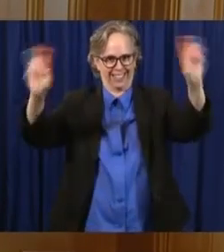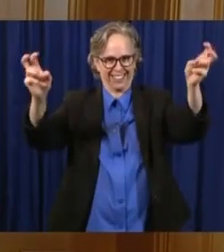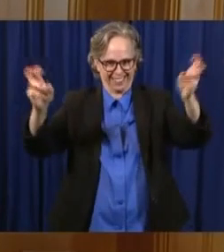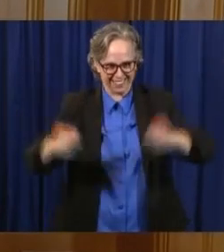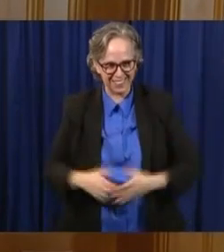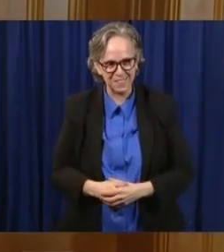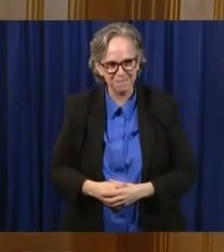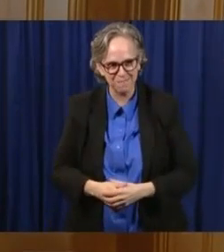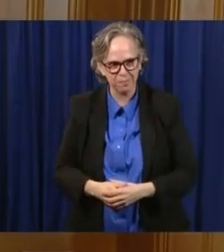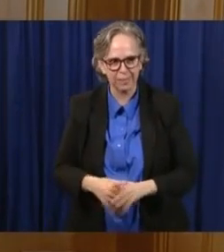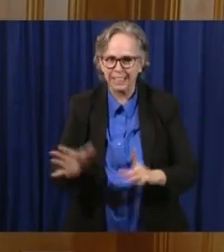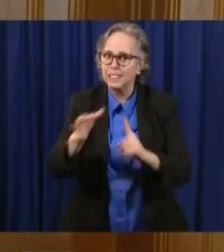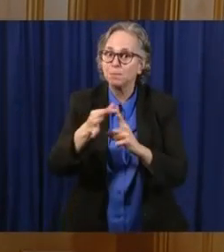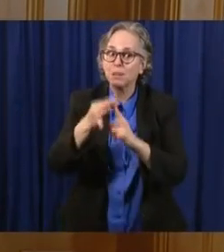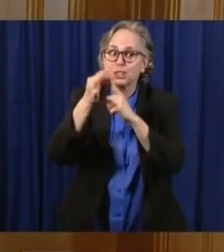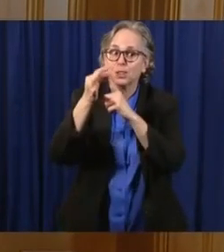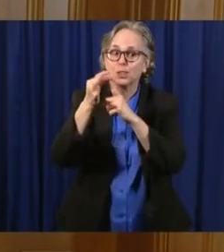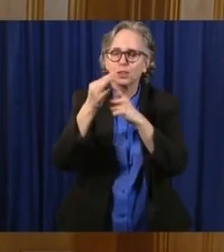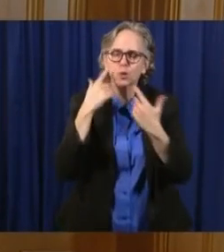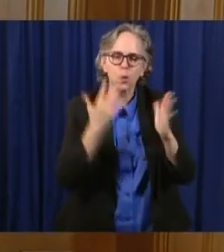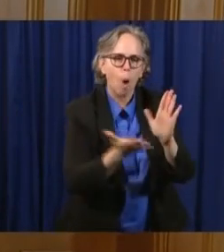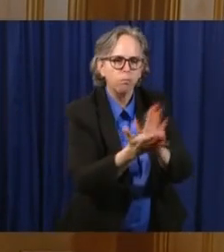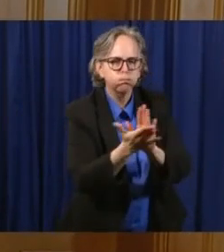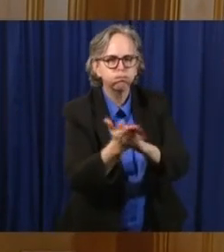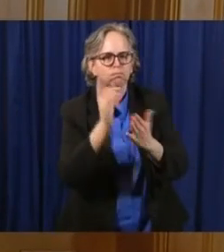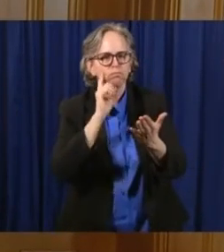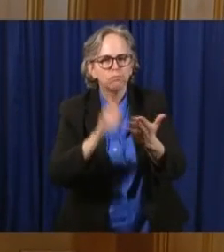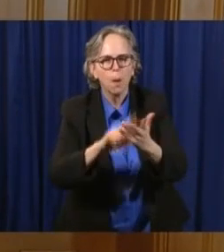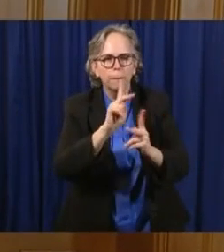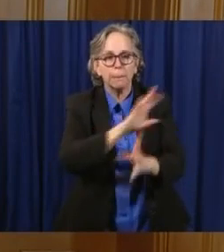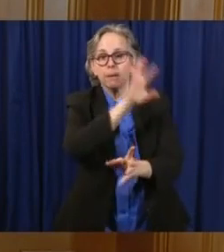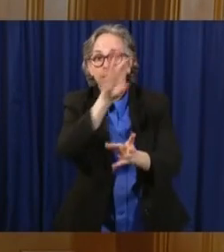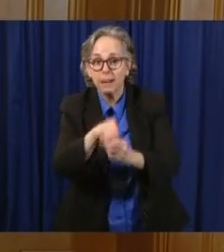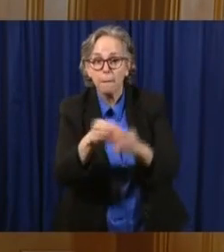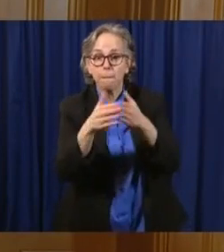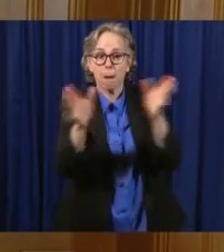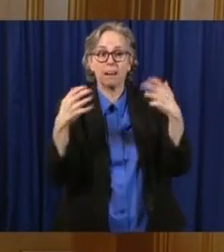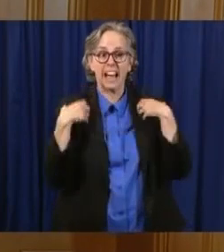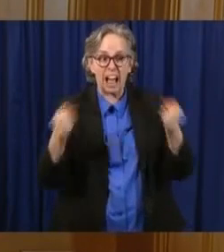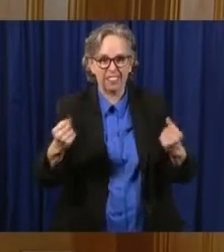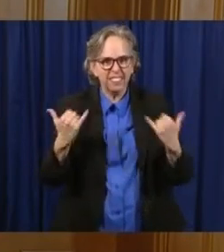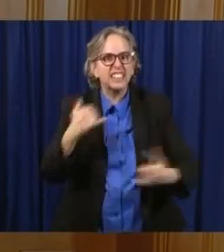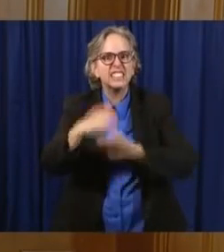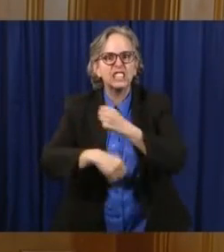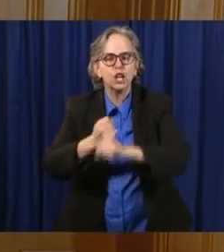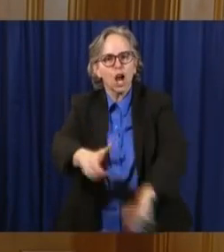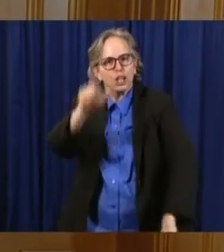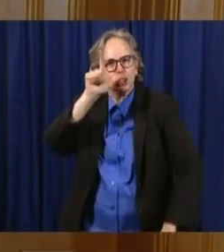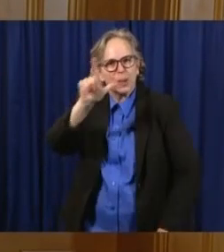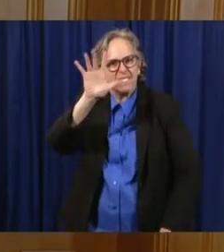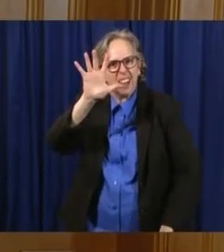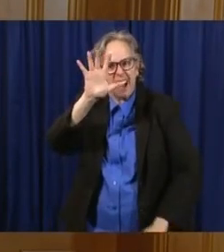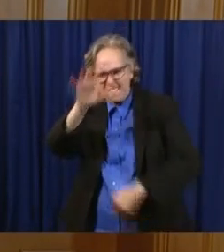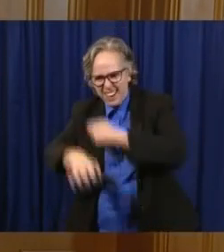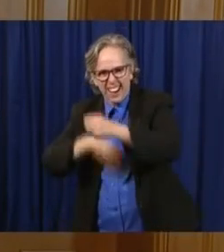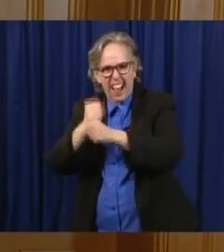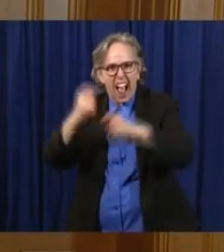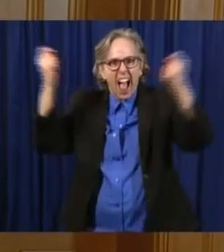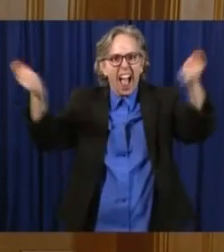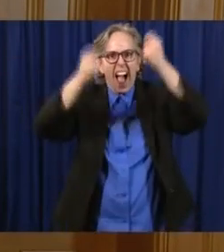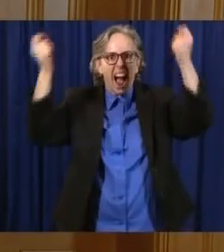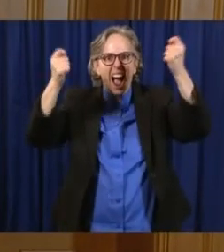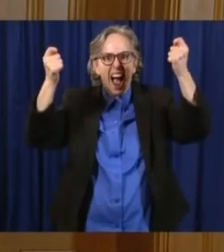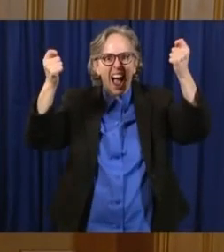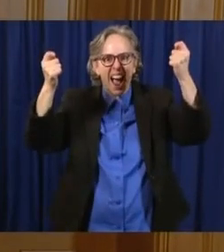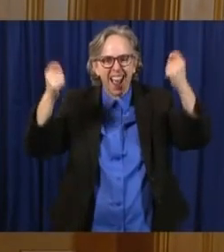of those who work in public health. This year marks the 25th anniversary of National Public Health Week. Right